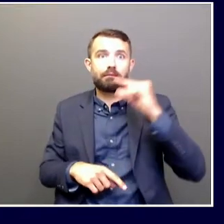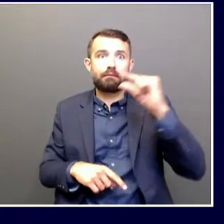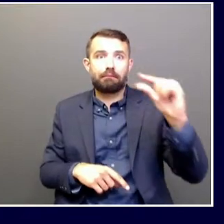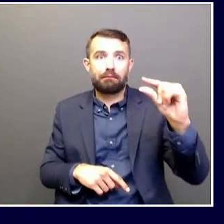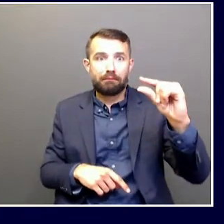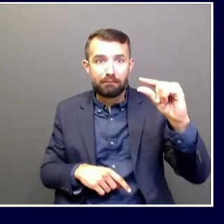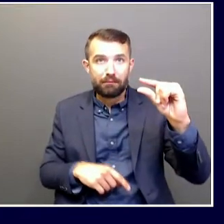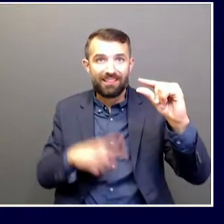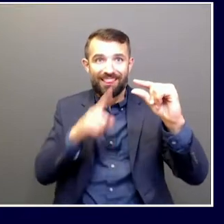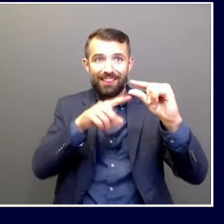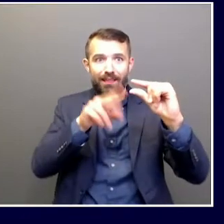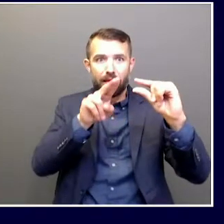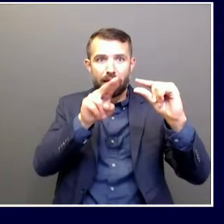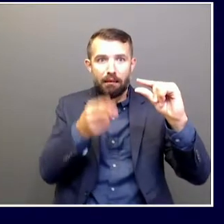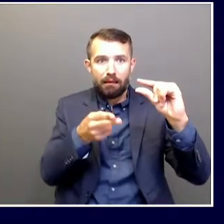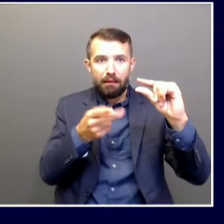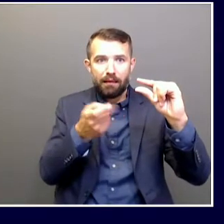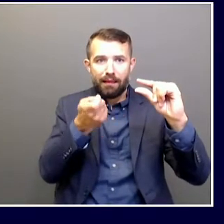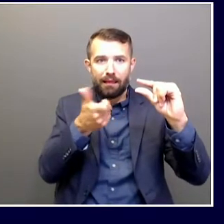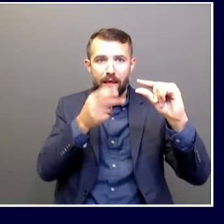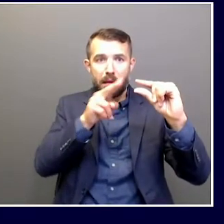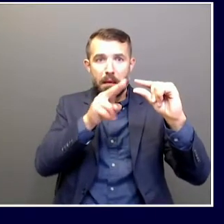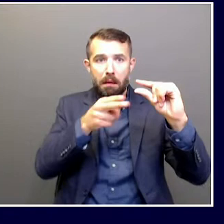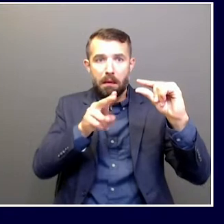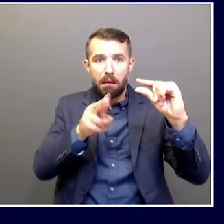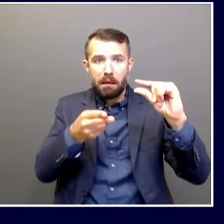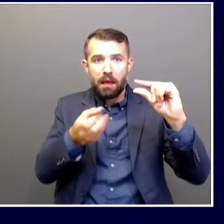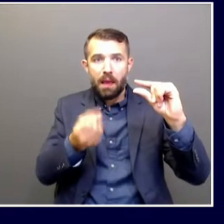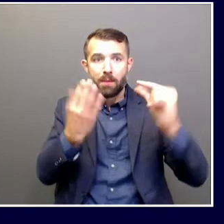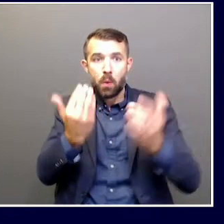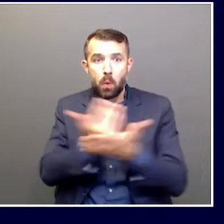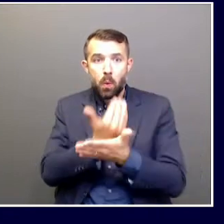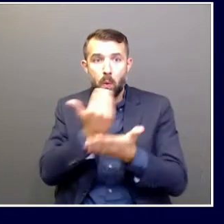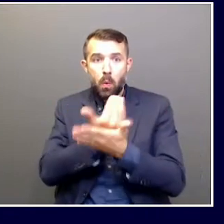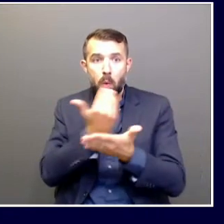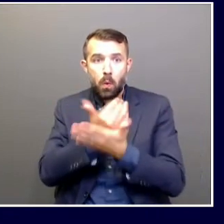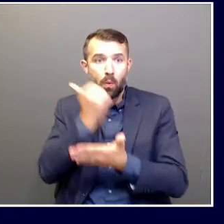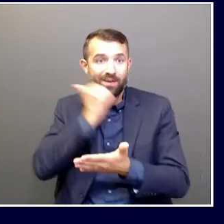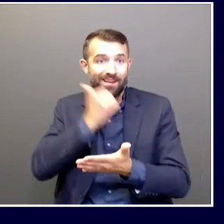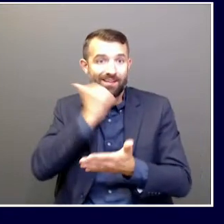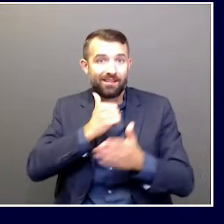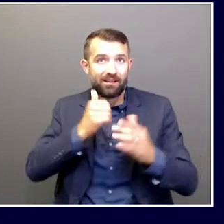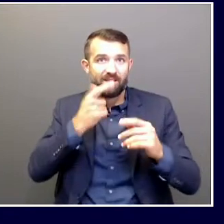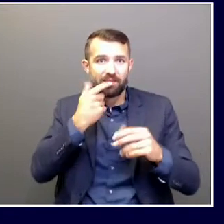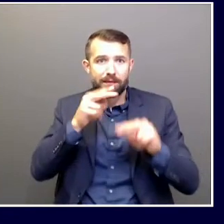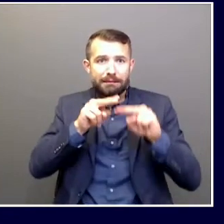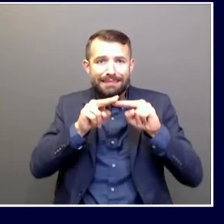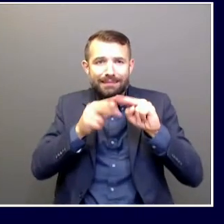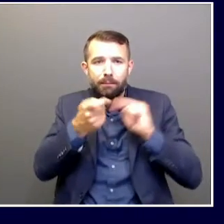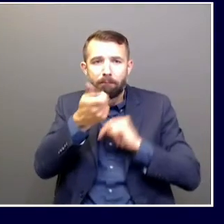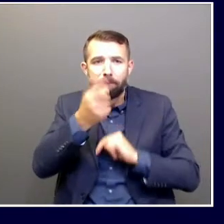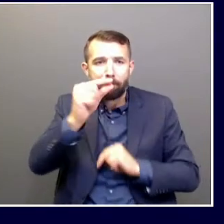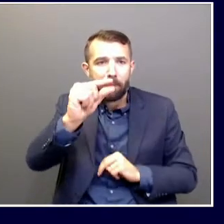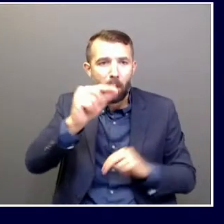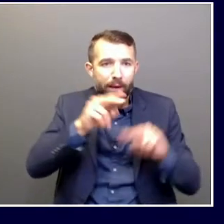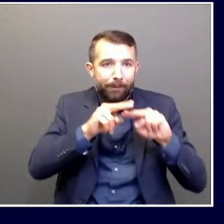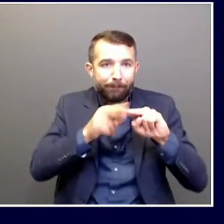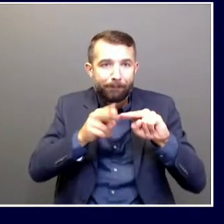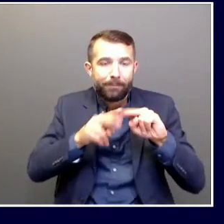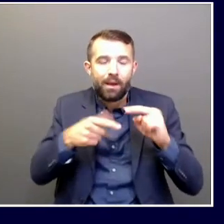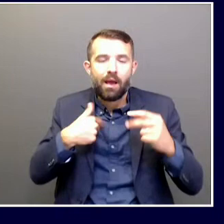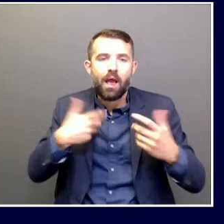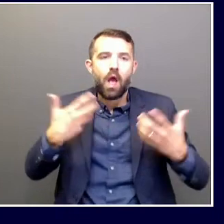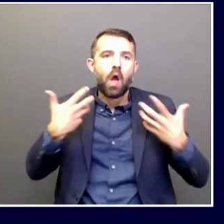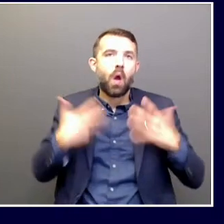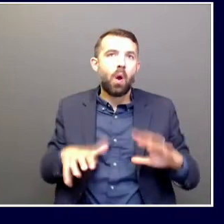number of new positive cases every day. It's too early to tell whether it's a trend, so I'm not using that word, but it's been